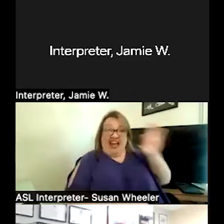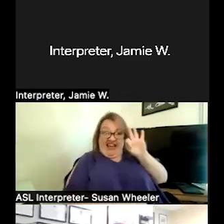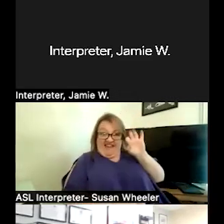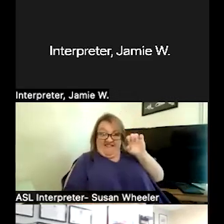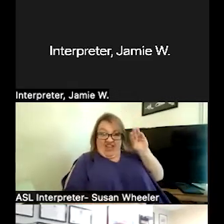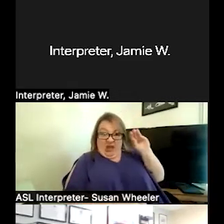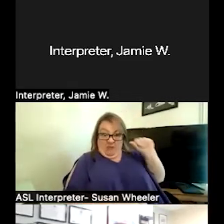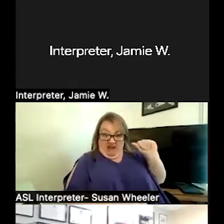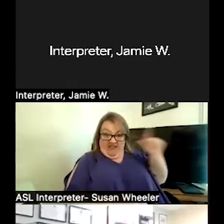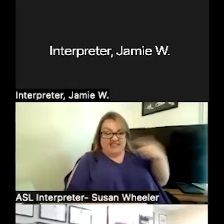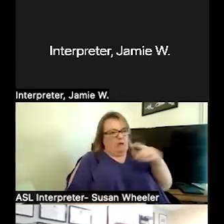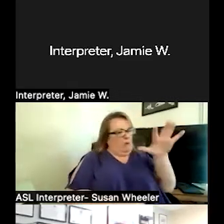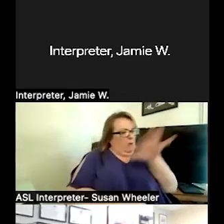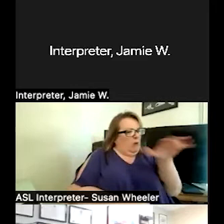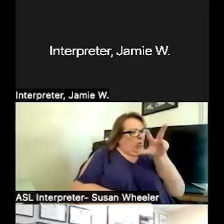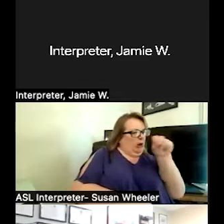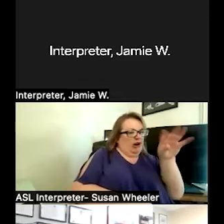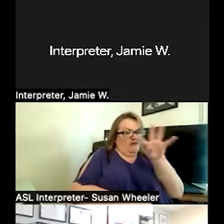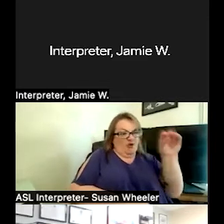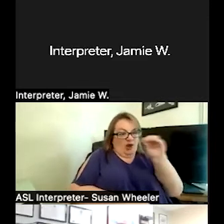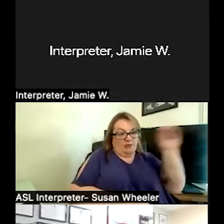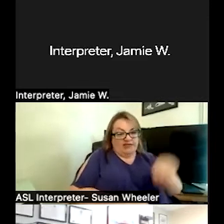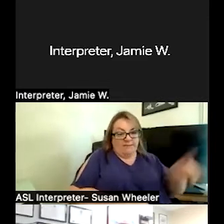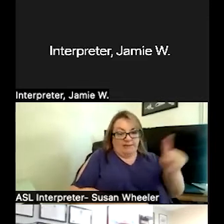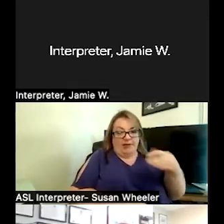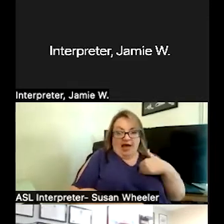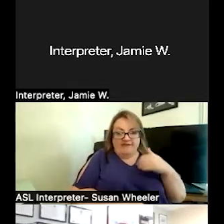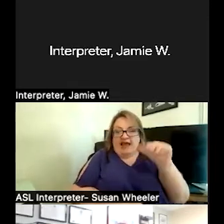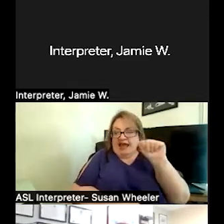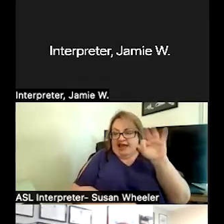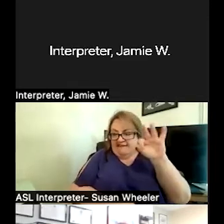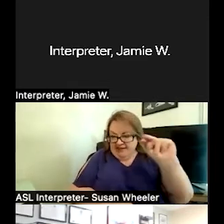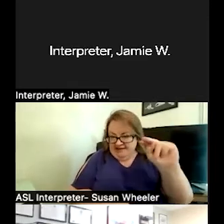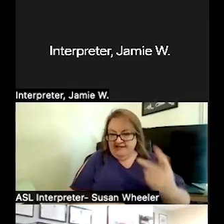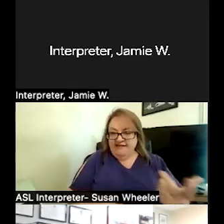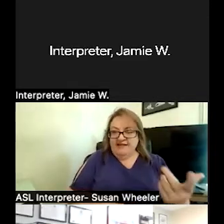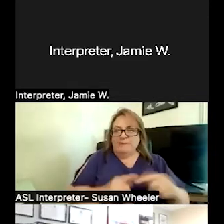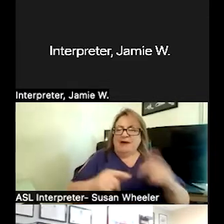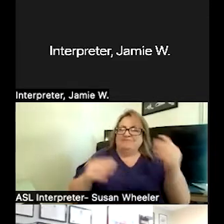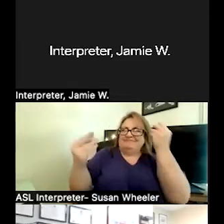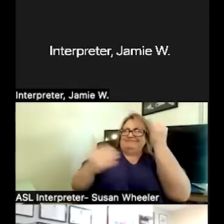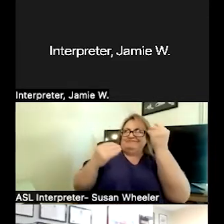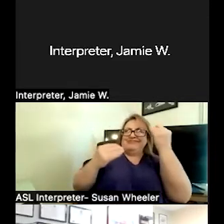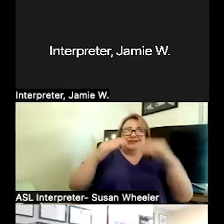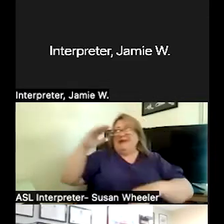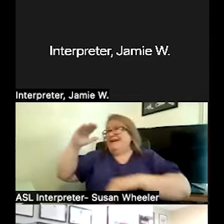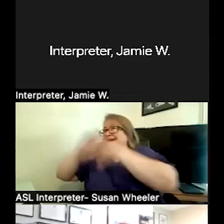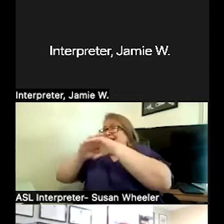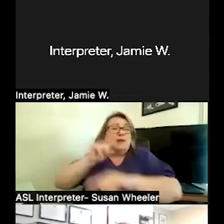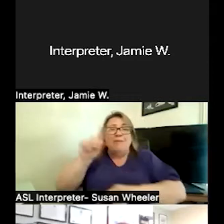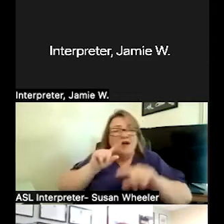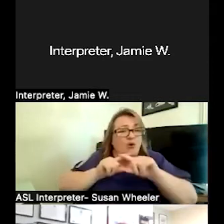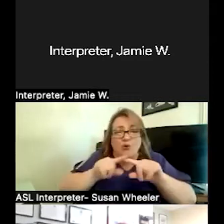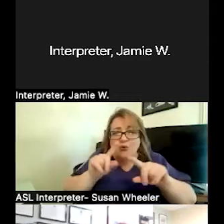doing research on this and a lot of things that Kevin has looked at, depending on where you're at, it could be as high as 50%.